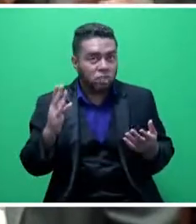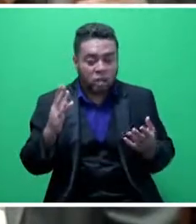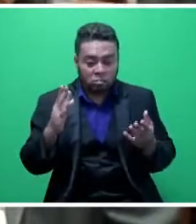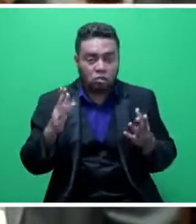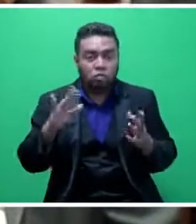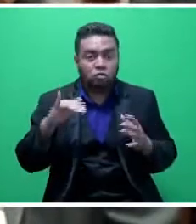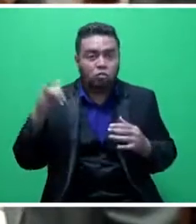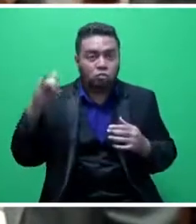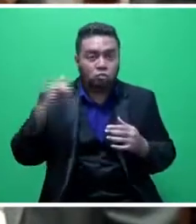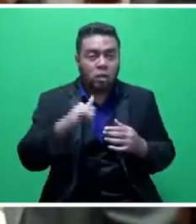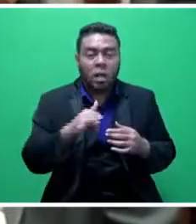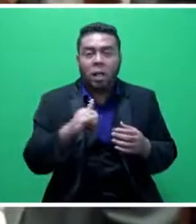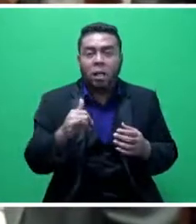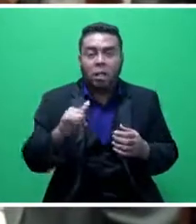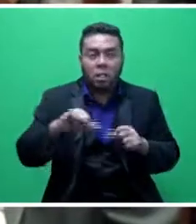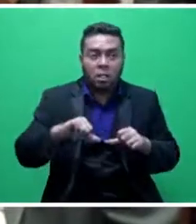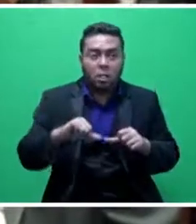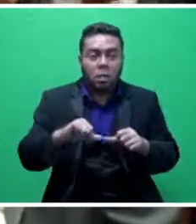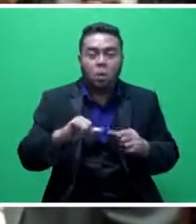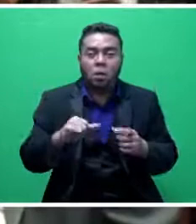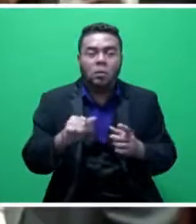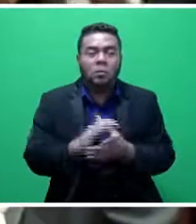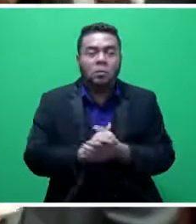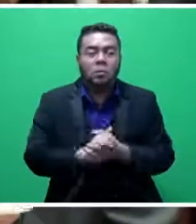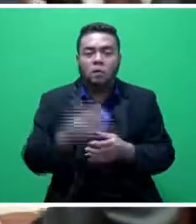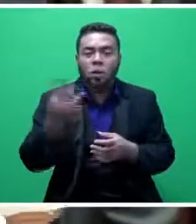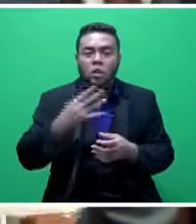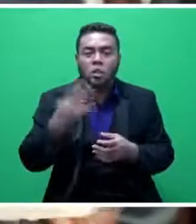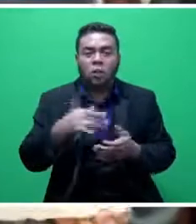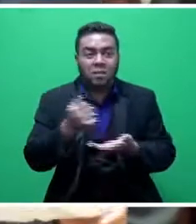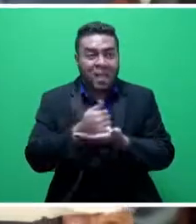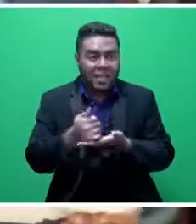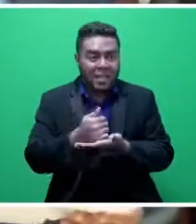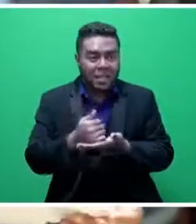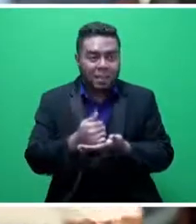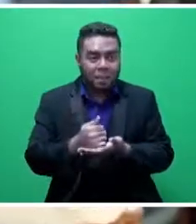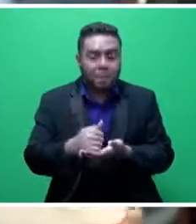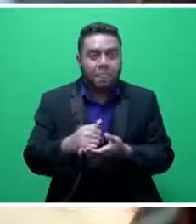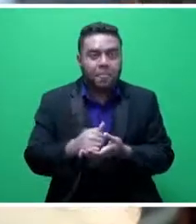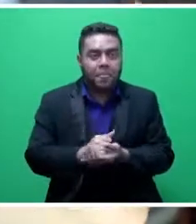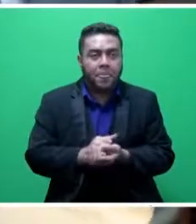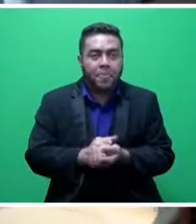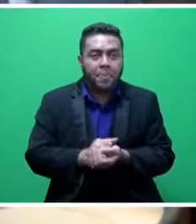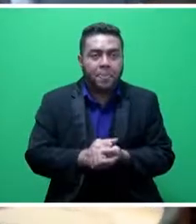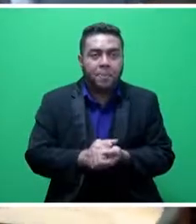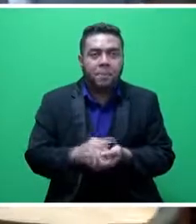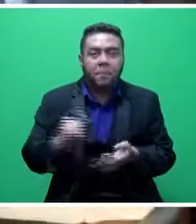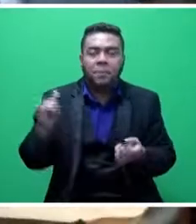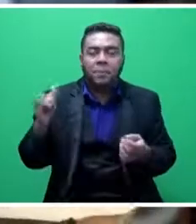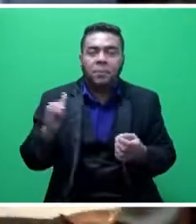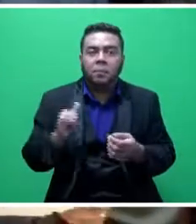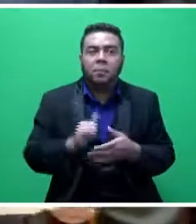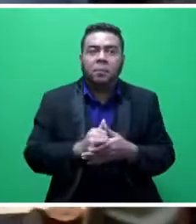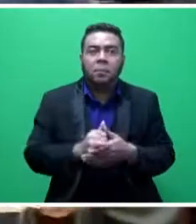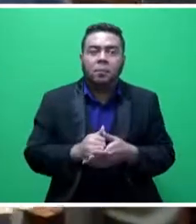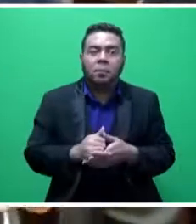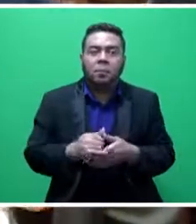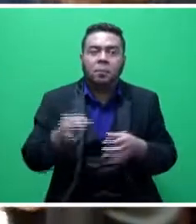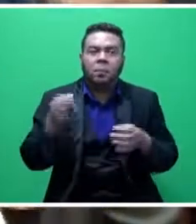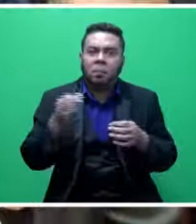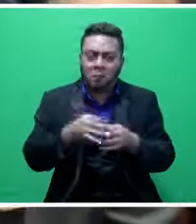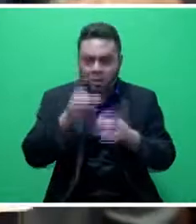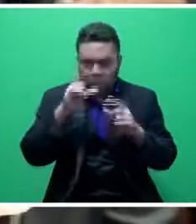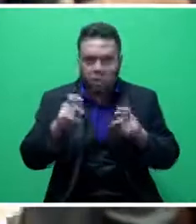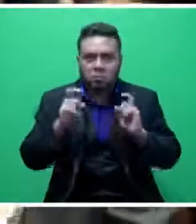with any of the arrival procedures outlined in Section 14 of the Act, the master of the ship or aircraft is liable to pay a fixed penalty but can remain